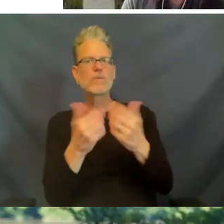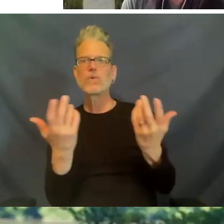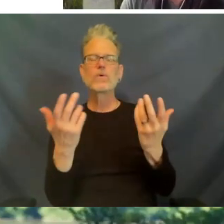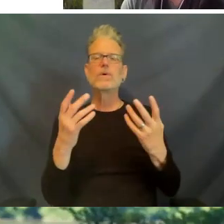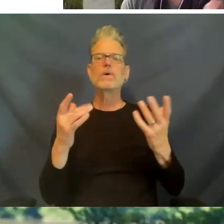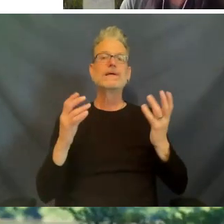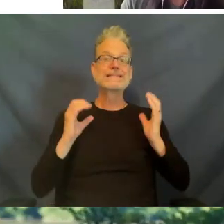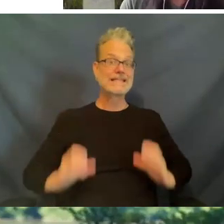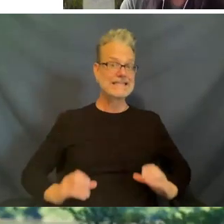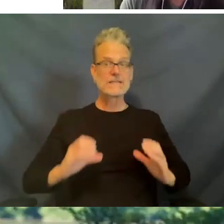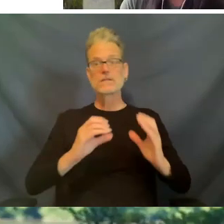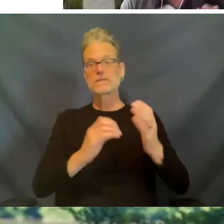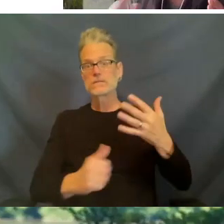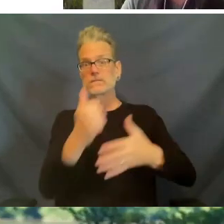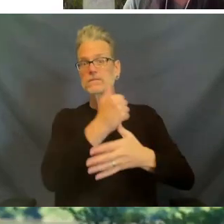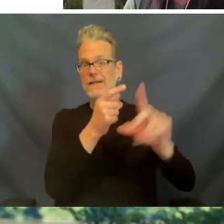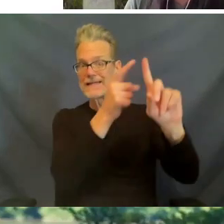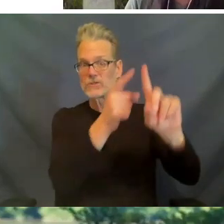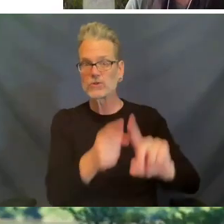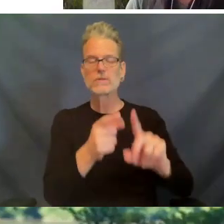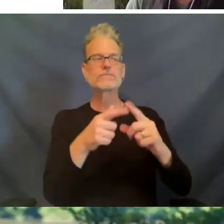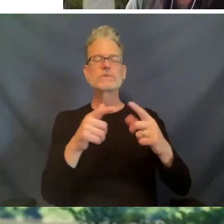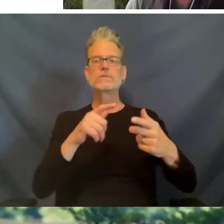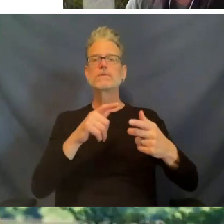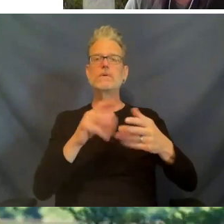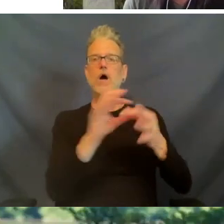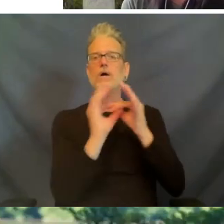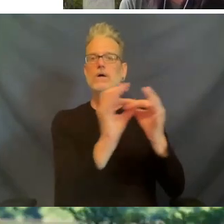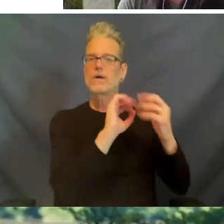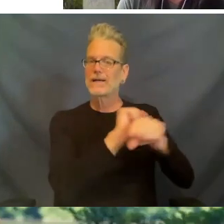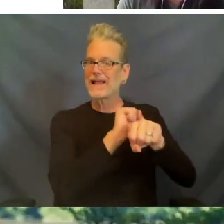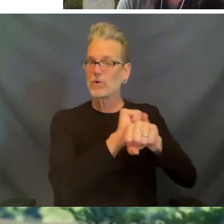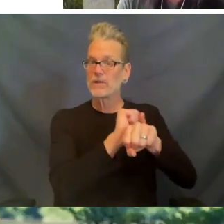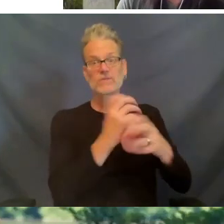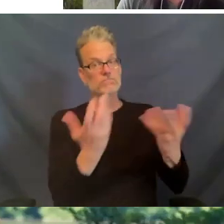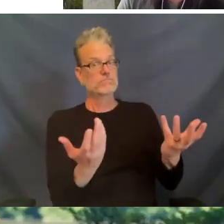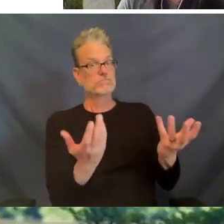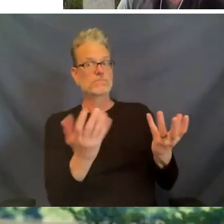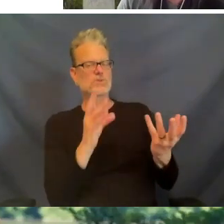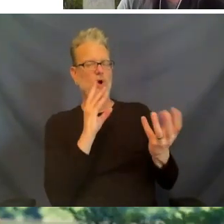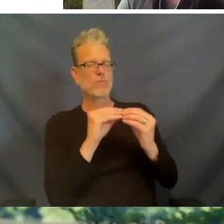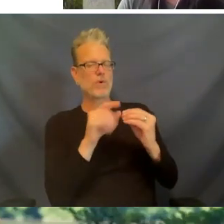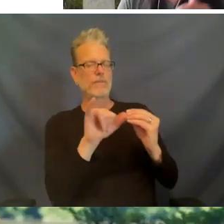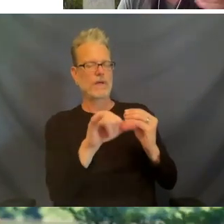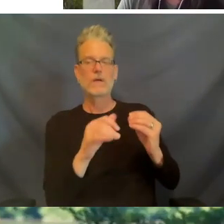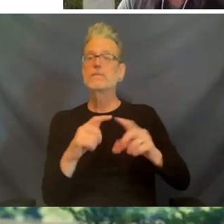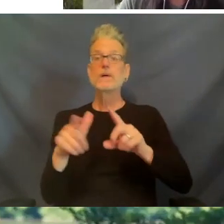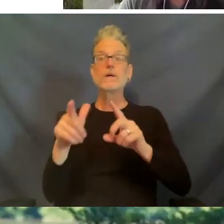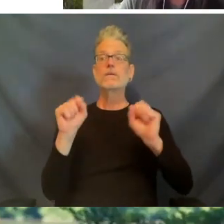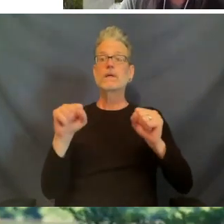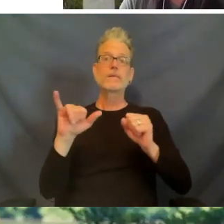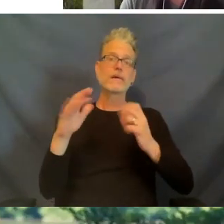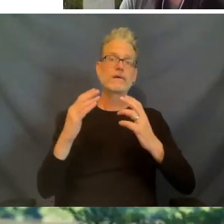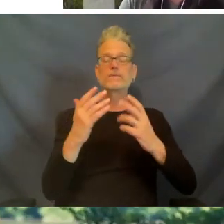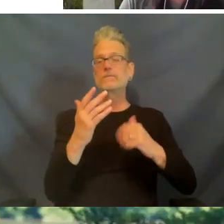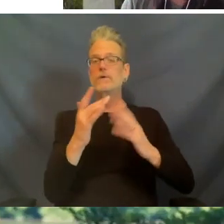initiatives or collaboratives, and we'll talk more about that in a future slide. But projects can span from urban and community